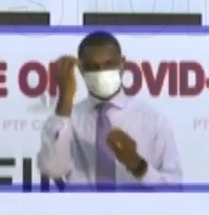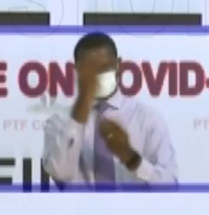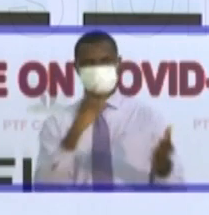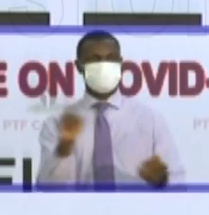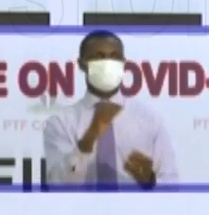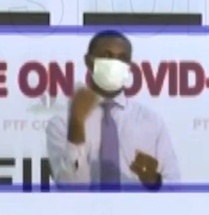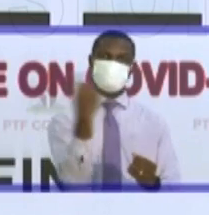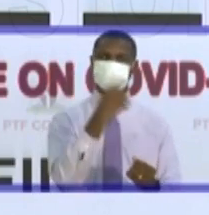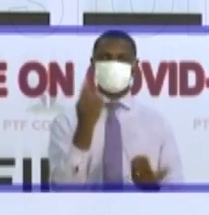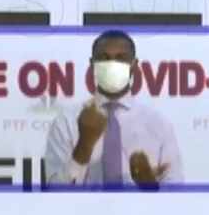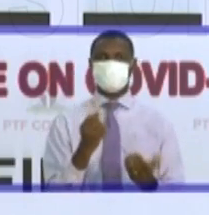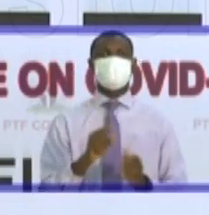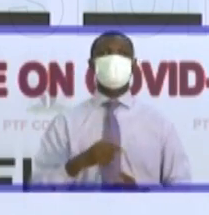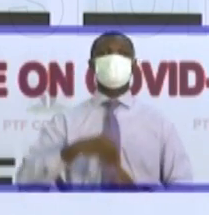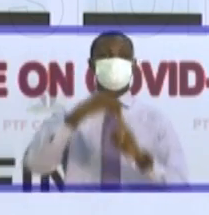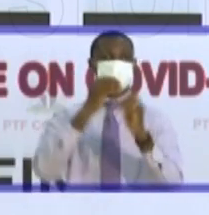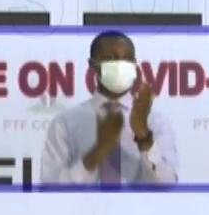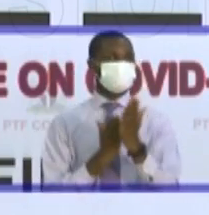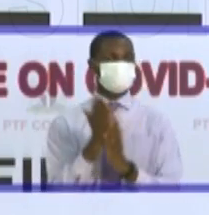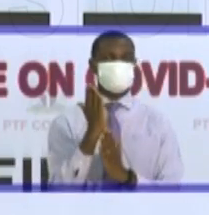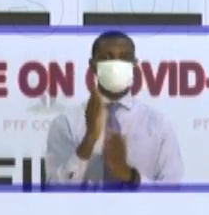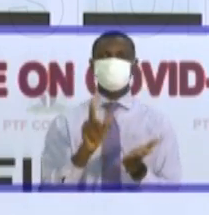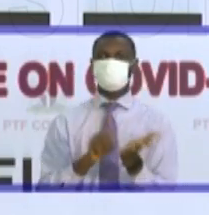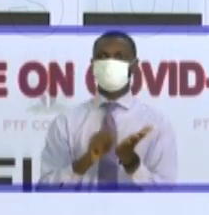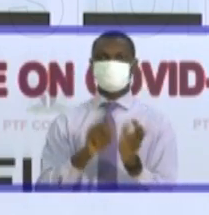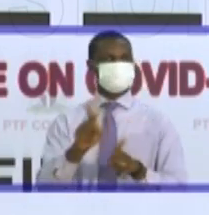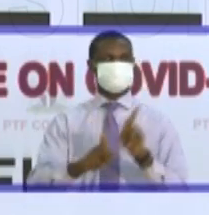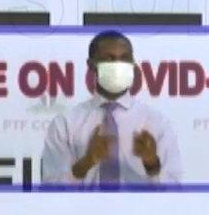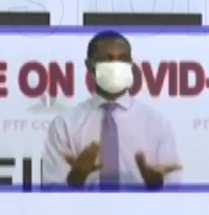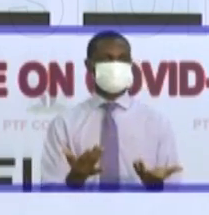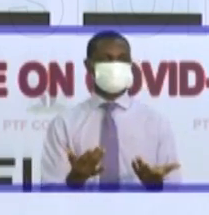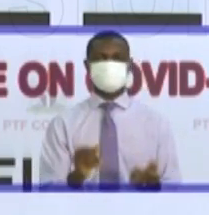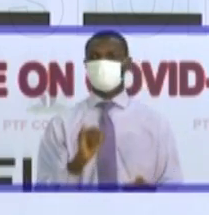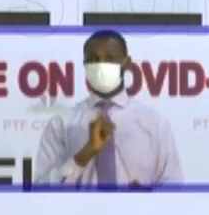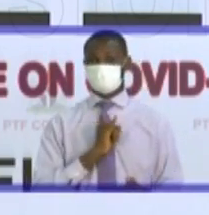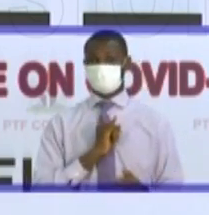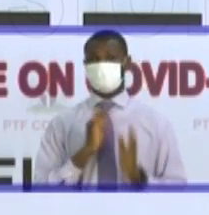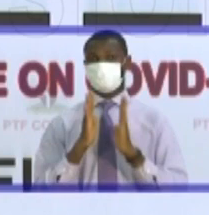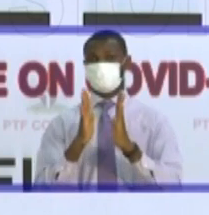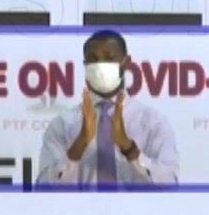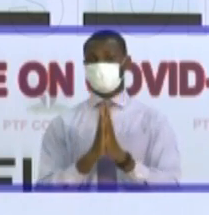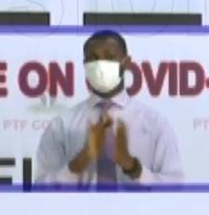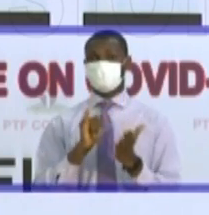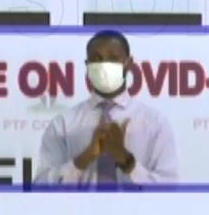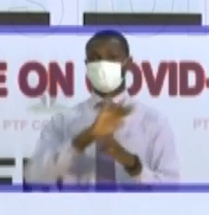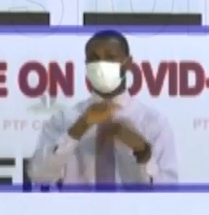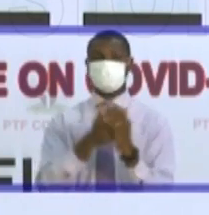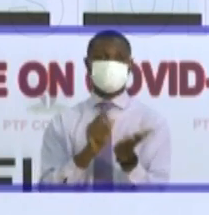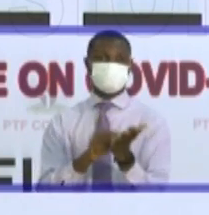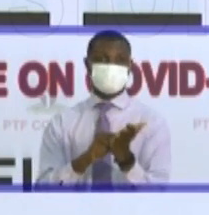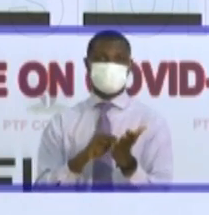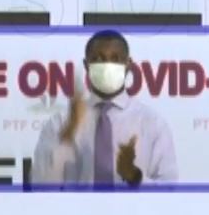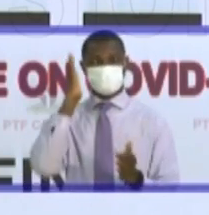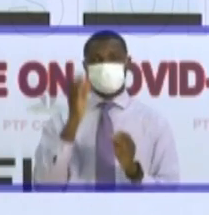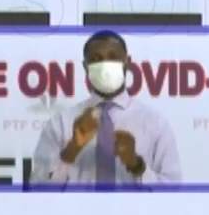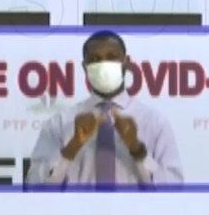official press statements. I am asking for all parts of the media to continue to work